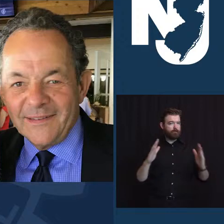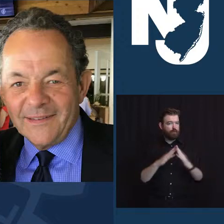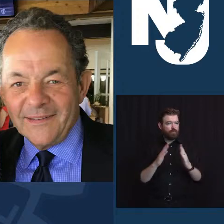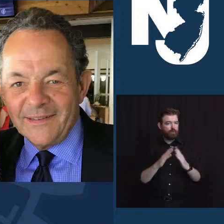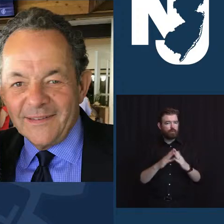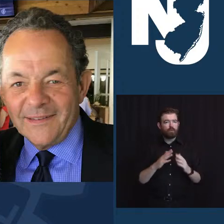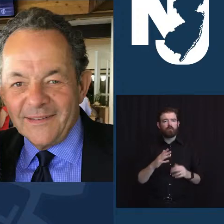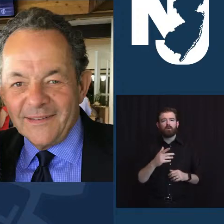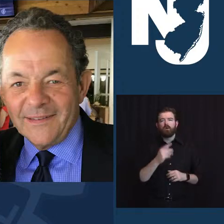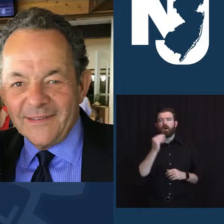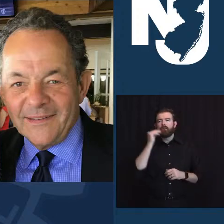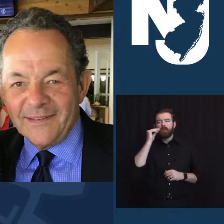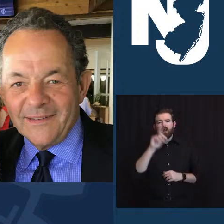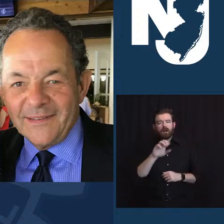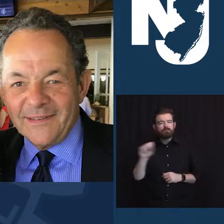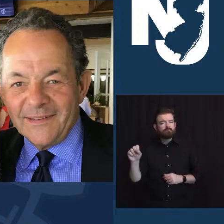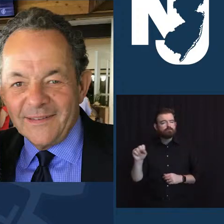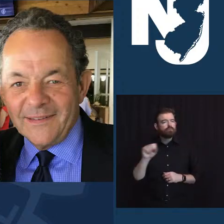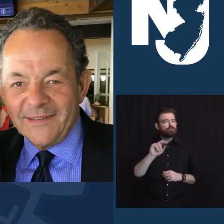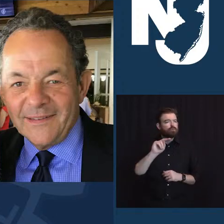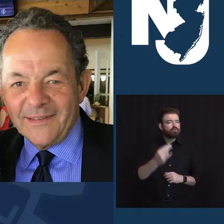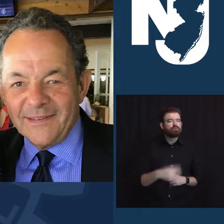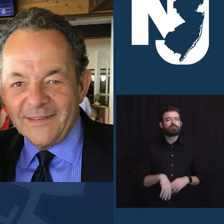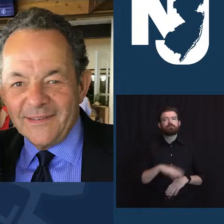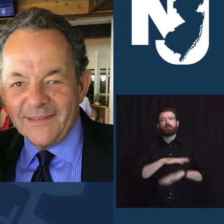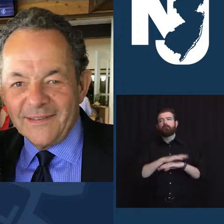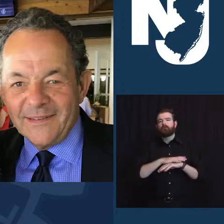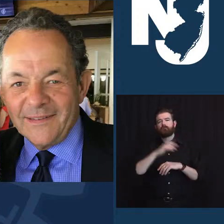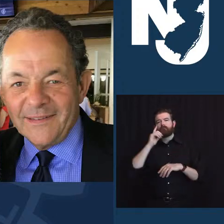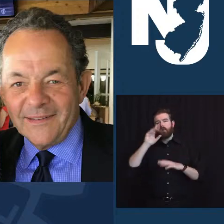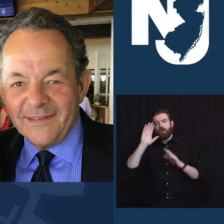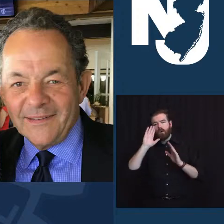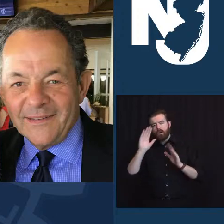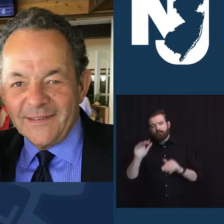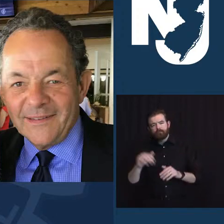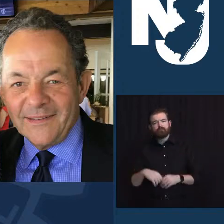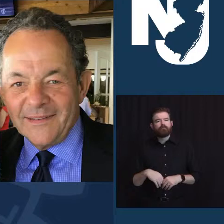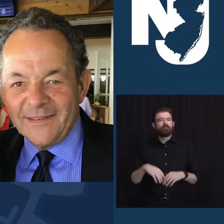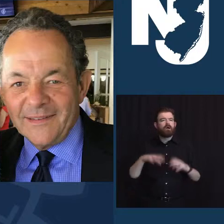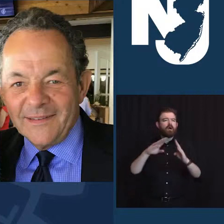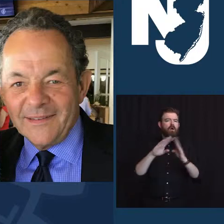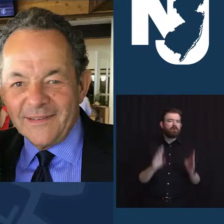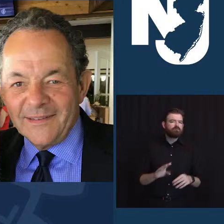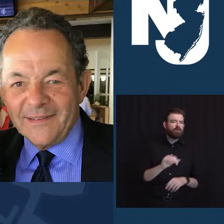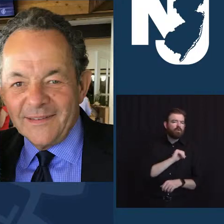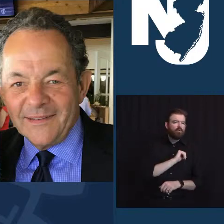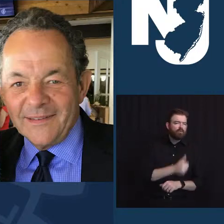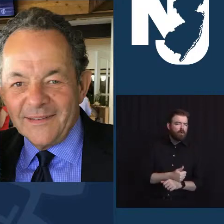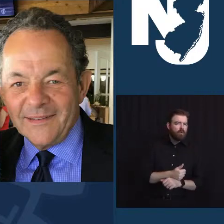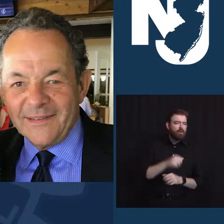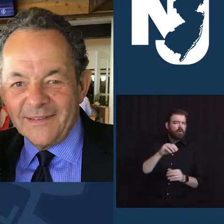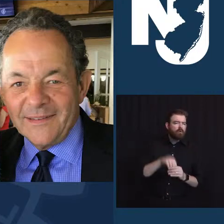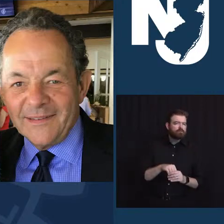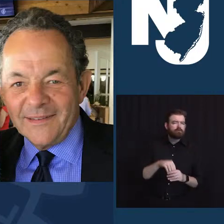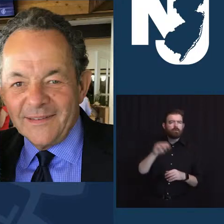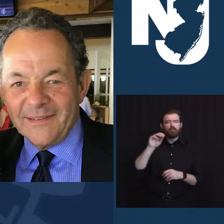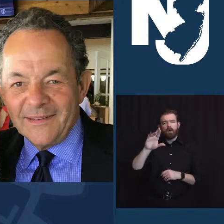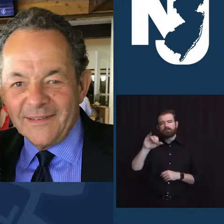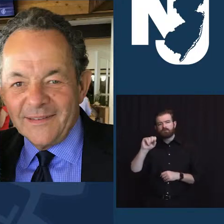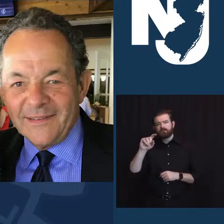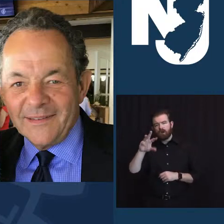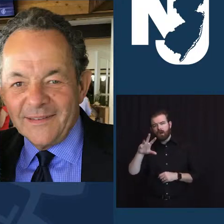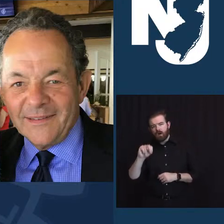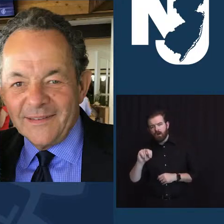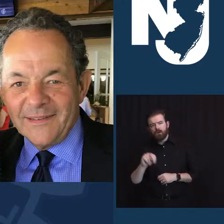along with the Morristown and Morris Township housing authorities, as well as the Morristown and Morris Township police and fire